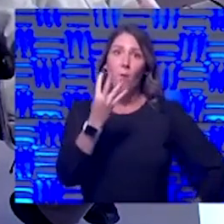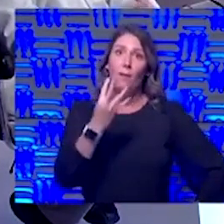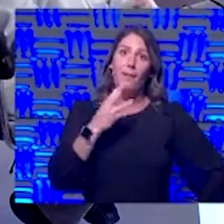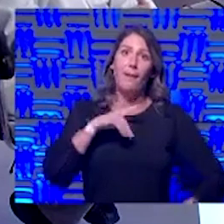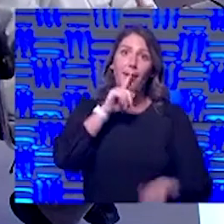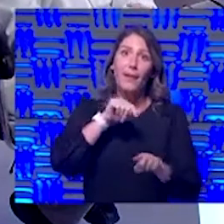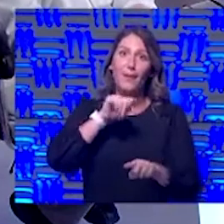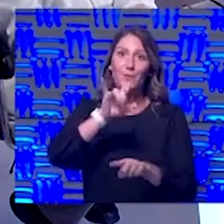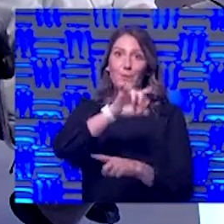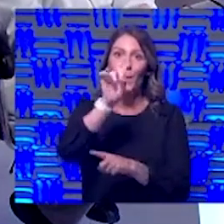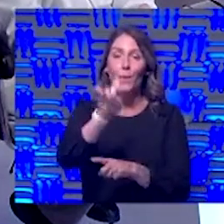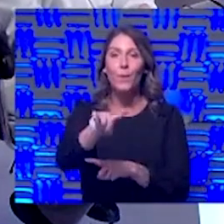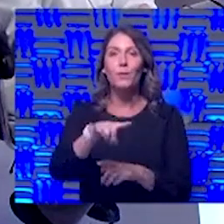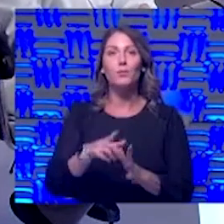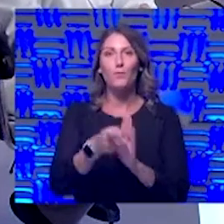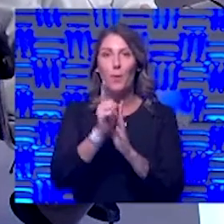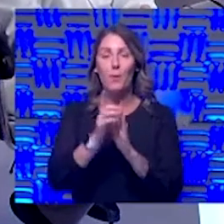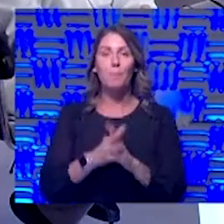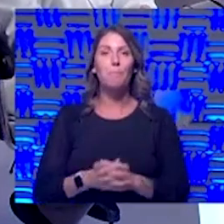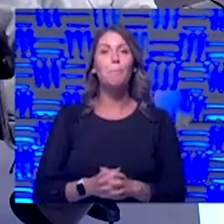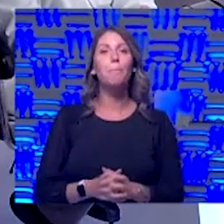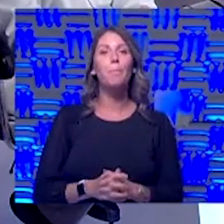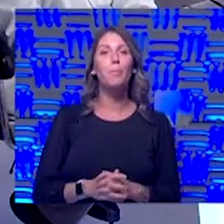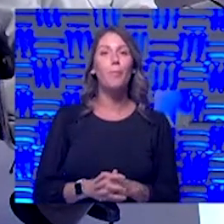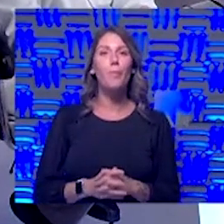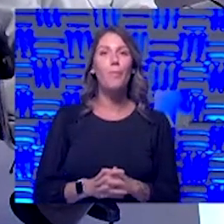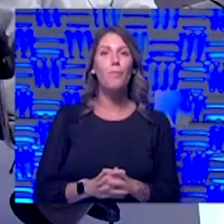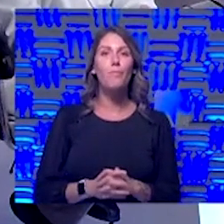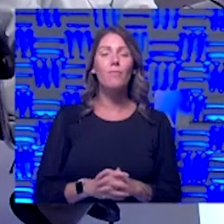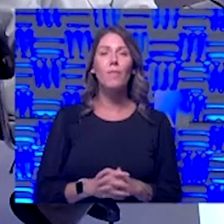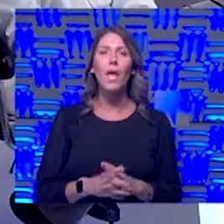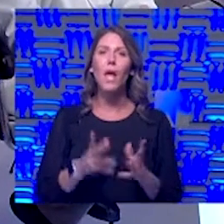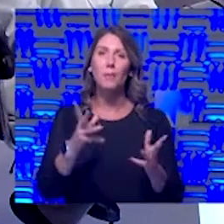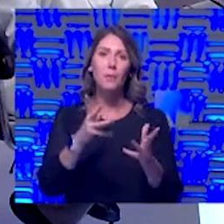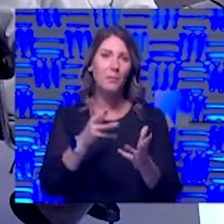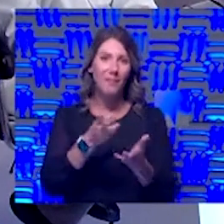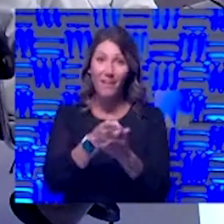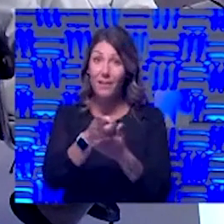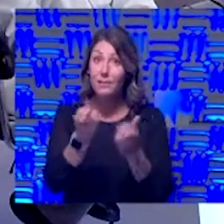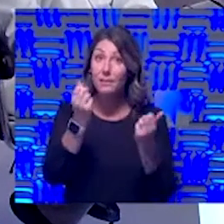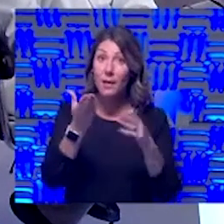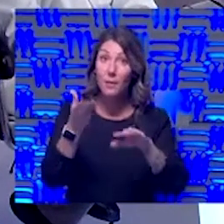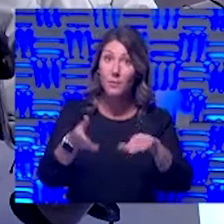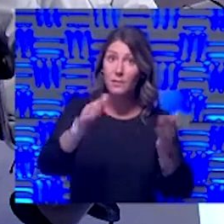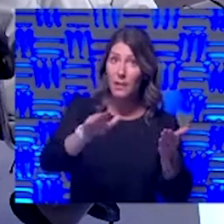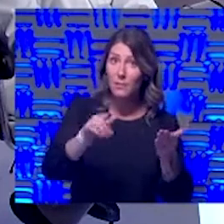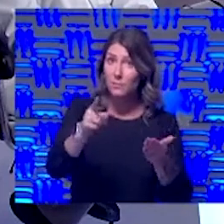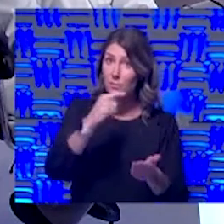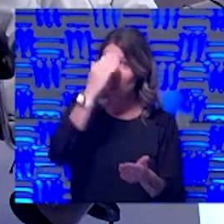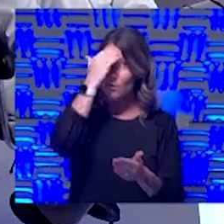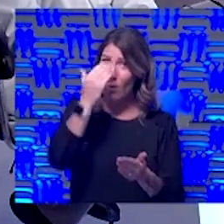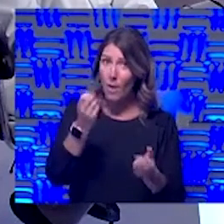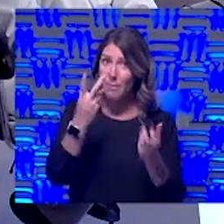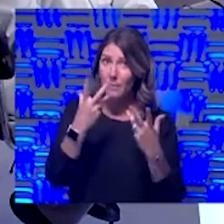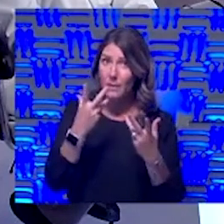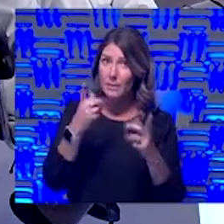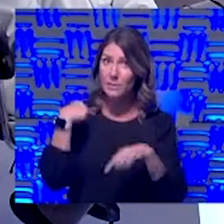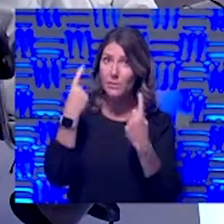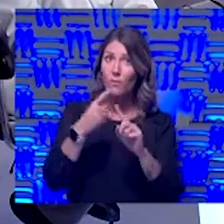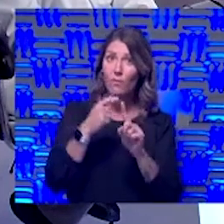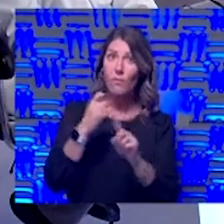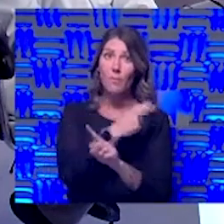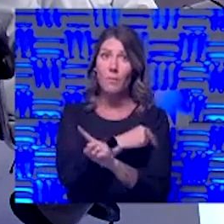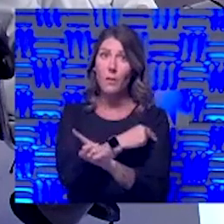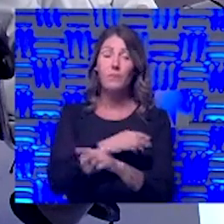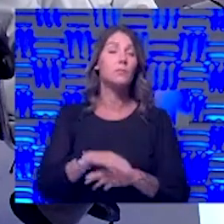minute. I'm going to start off on a somber note. How many deaths have we had, Dana? I think it's like in the hospital. Yeah, from